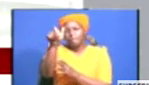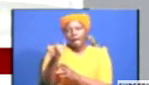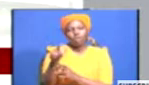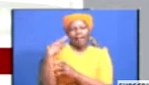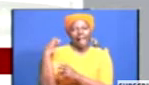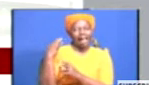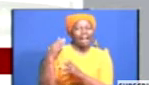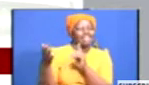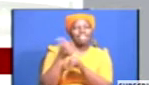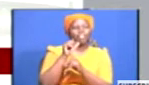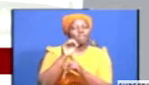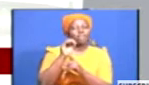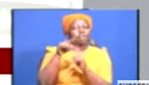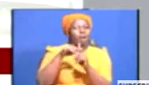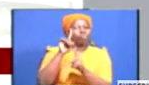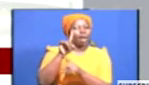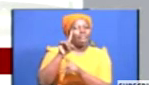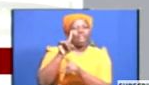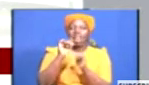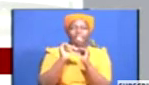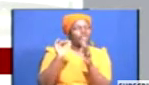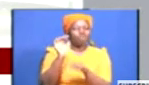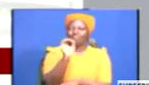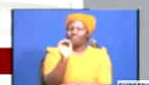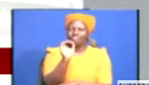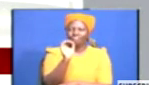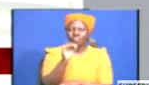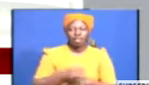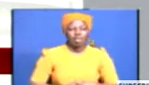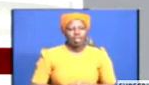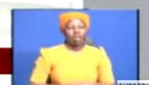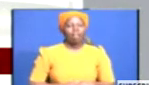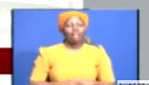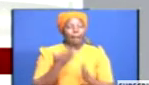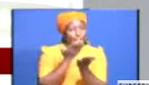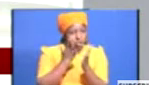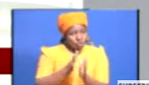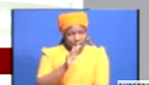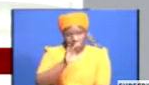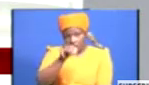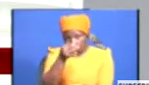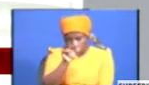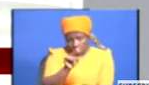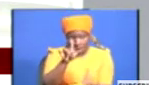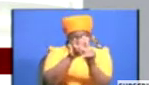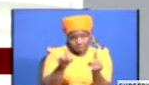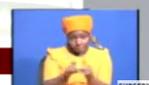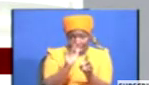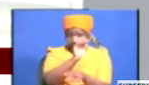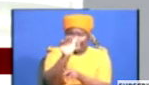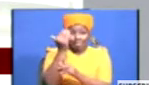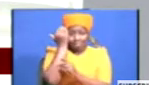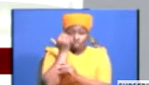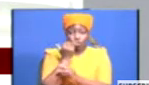as stipulated in the Constitution. Petitioner John Njoroge Kamau, on his part, is seeking the court's interpretation